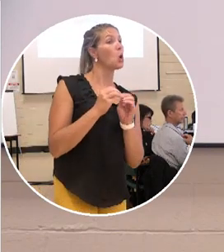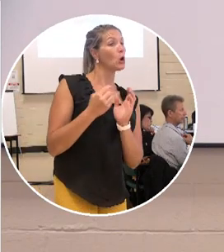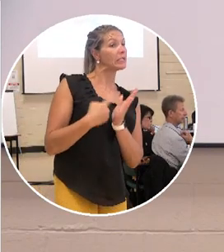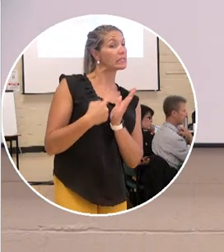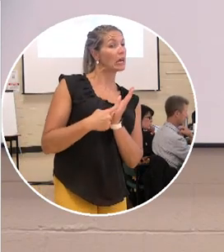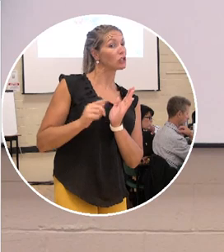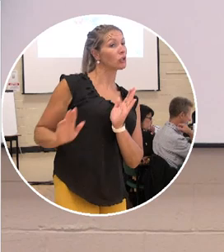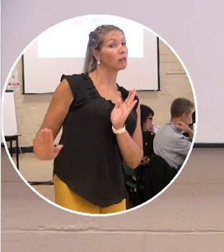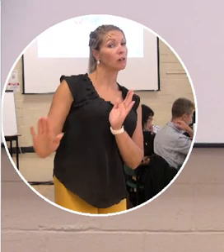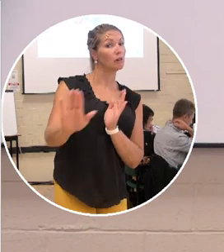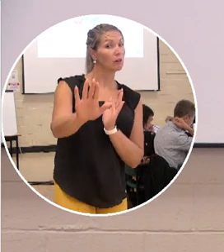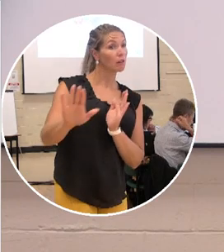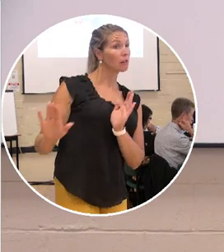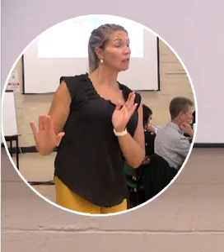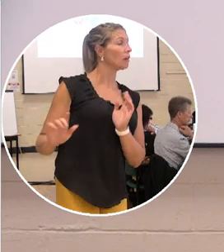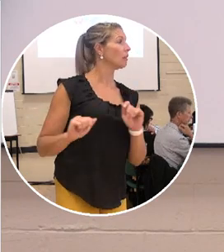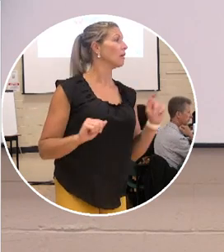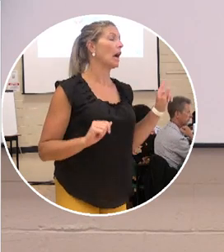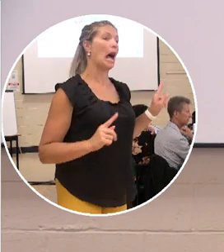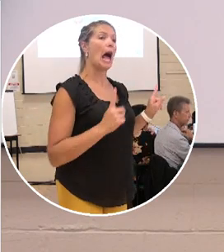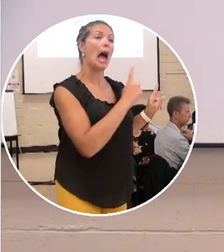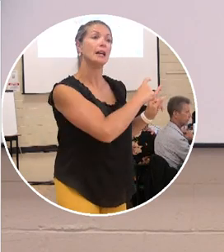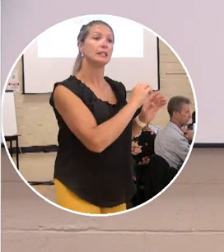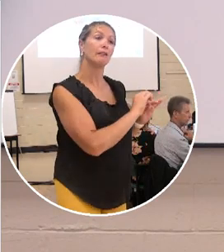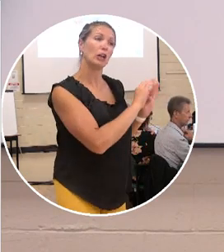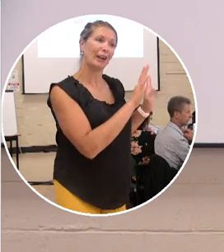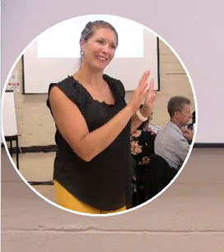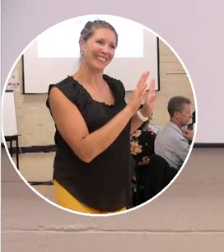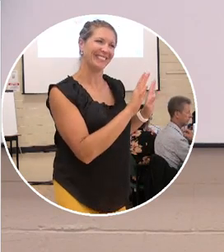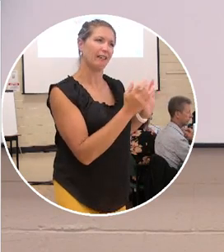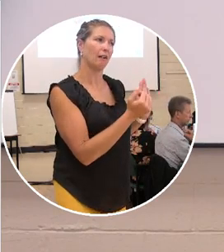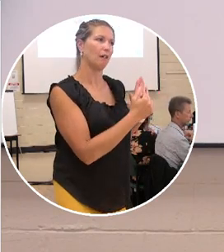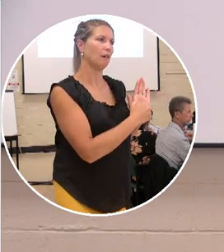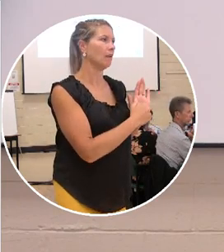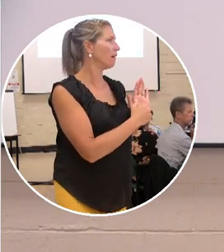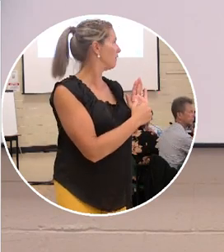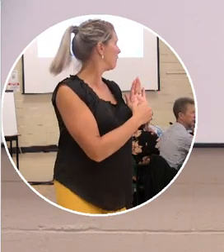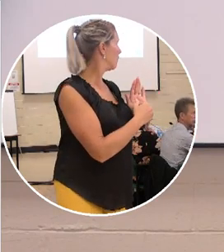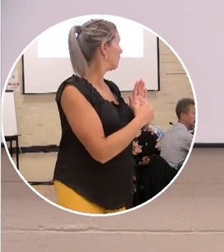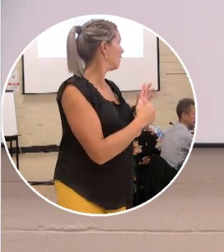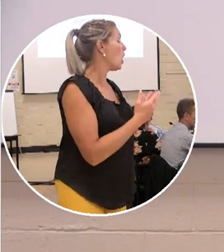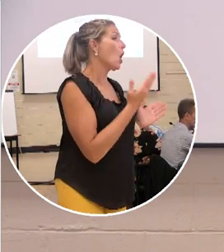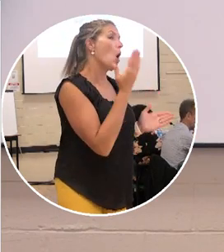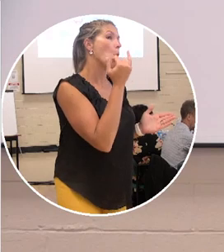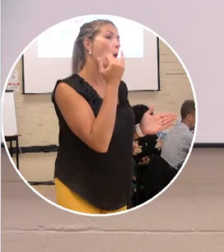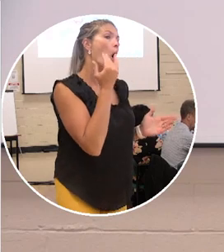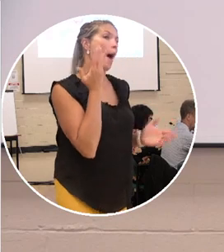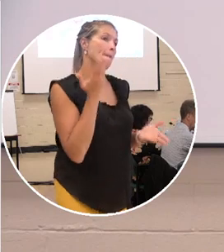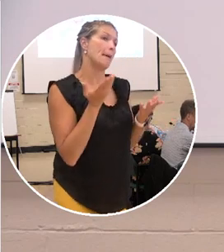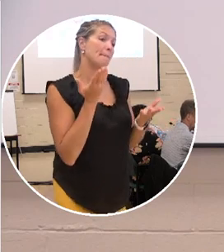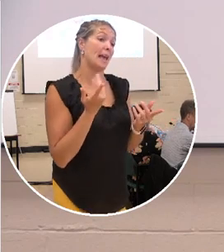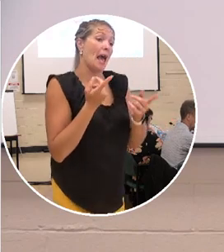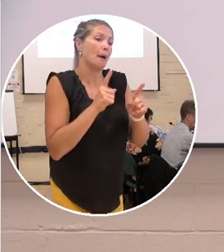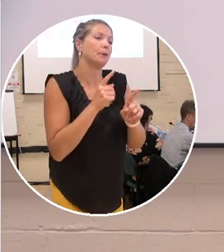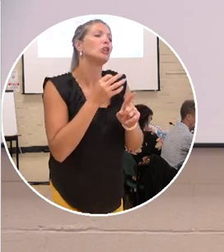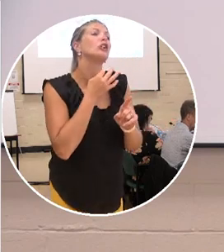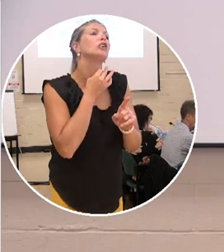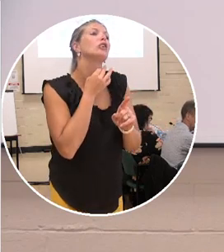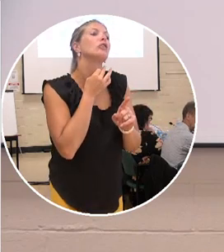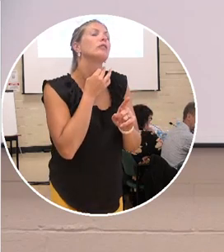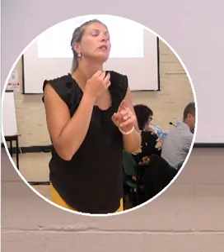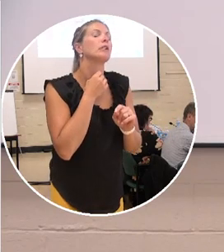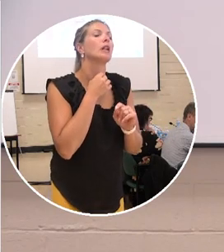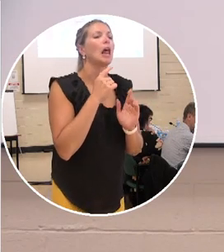Culliton. And this is just for clarification. And just because this may happen down the road, and I'd like to know what the legality is